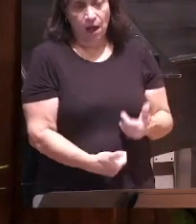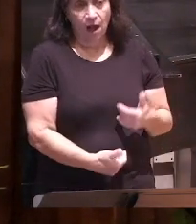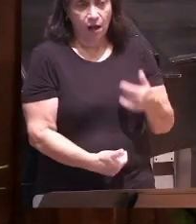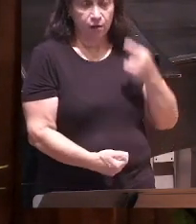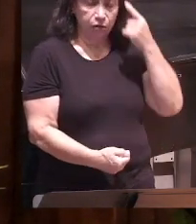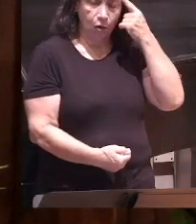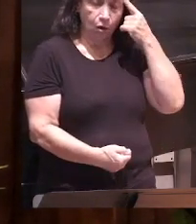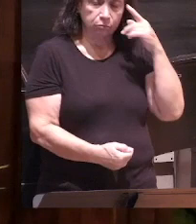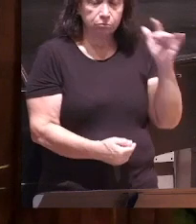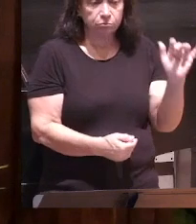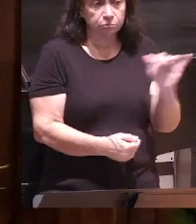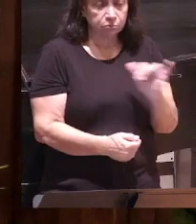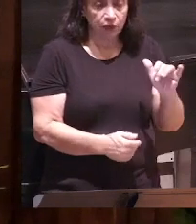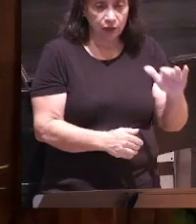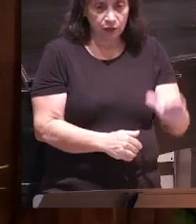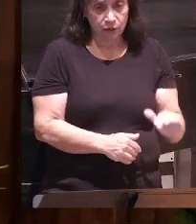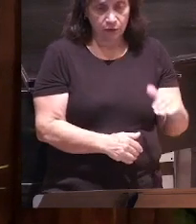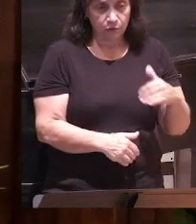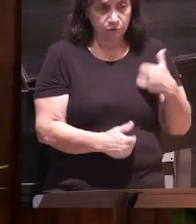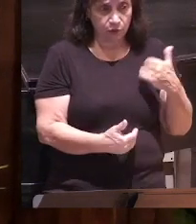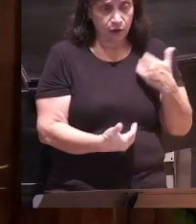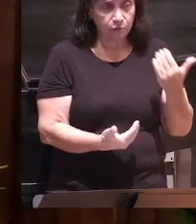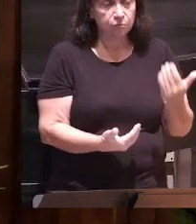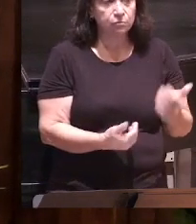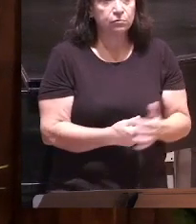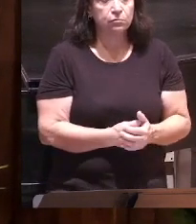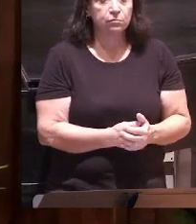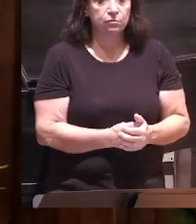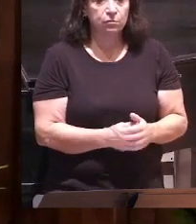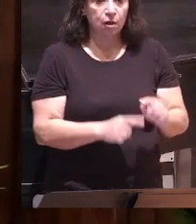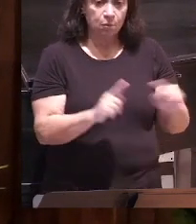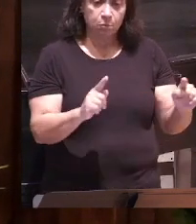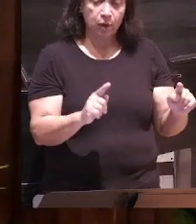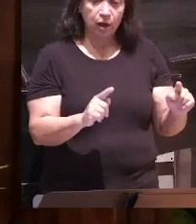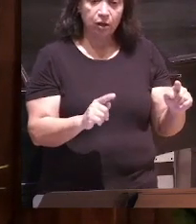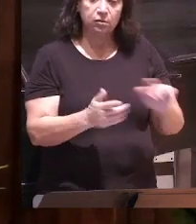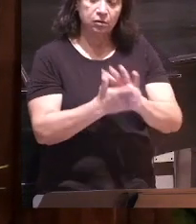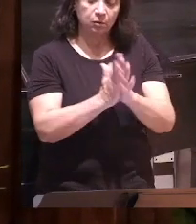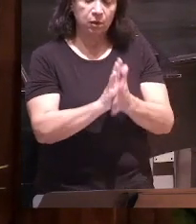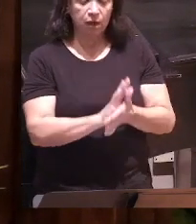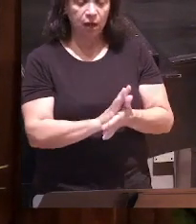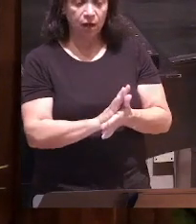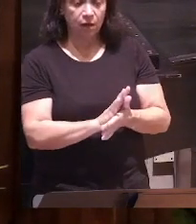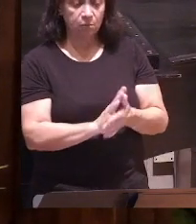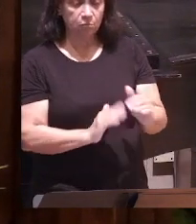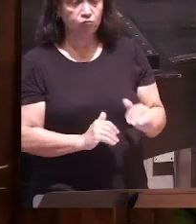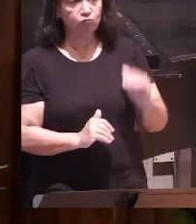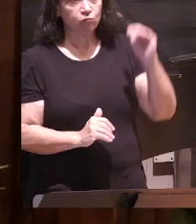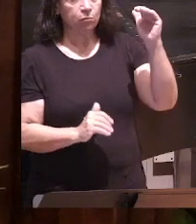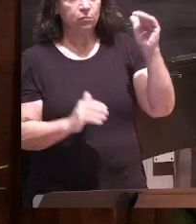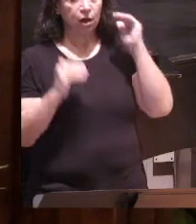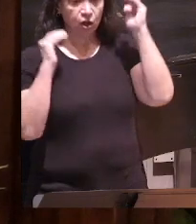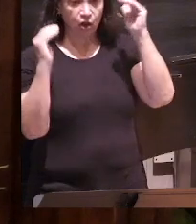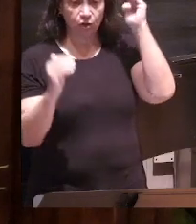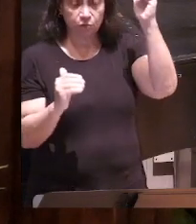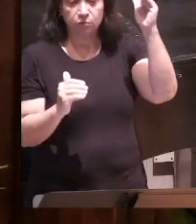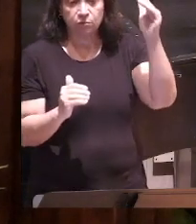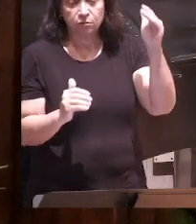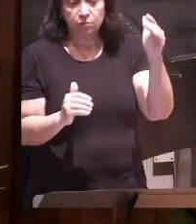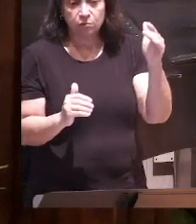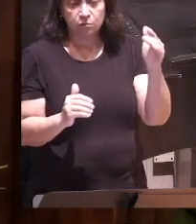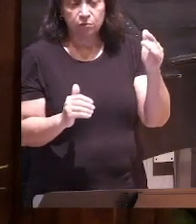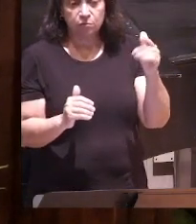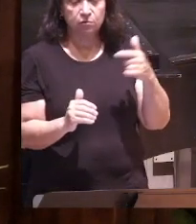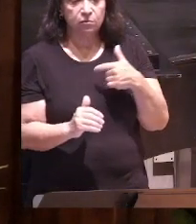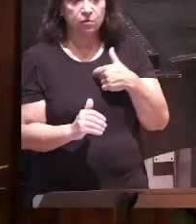reasoned like a child. But when I became an adult, I